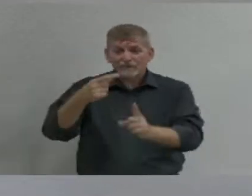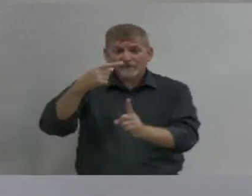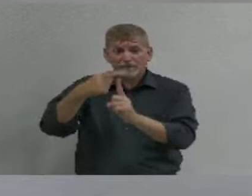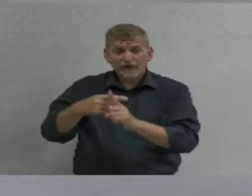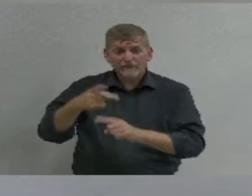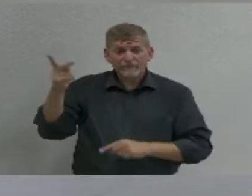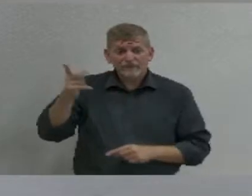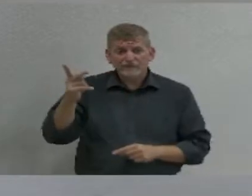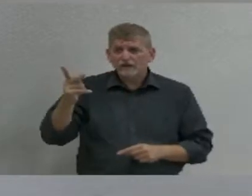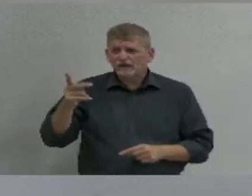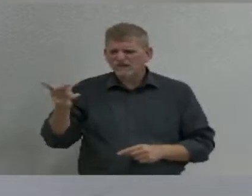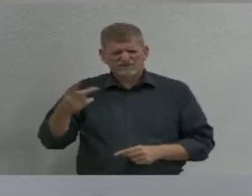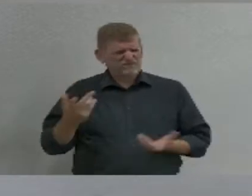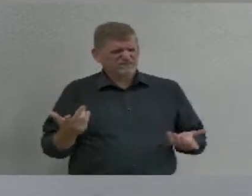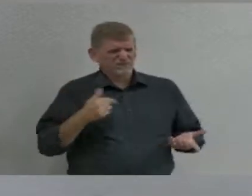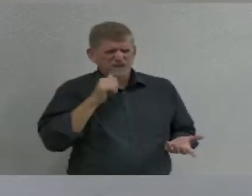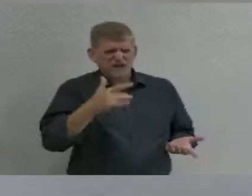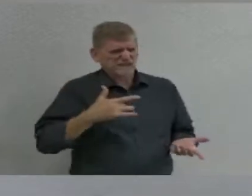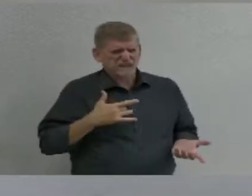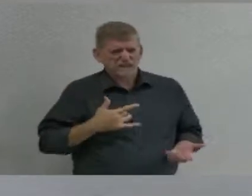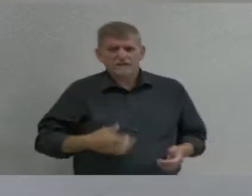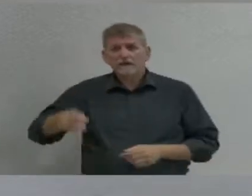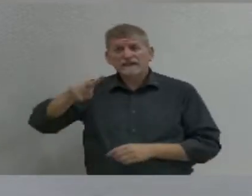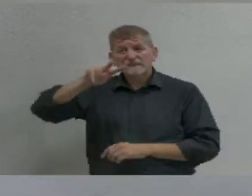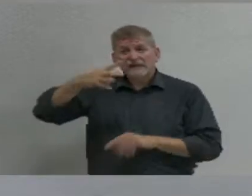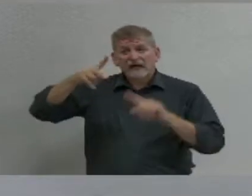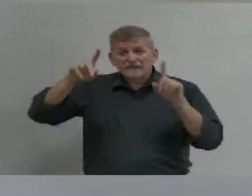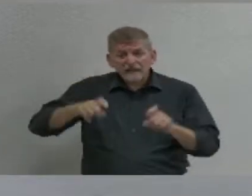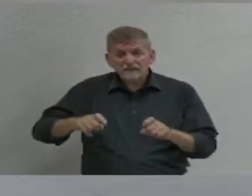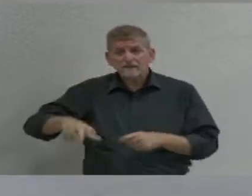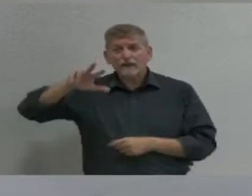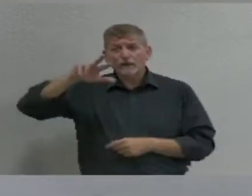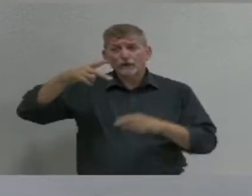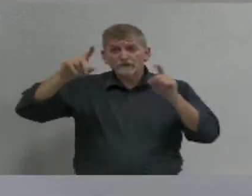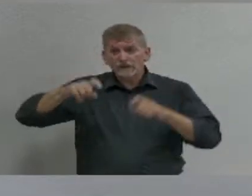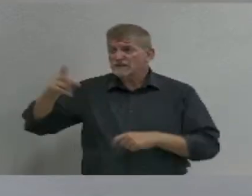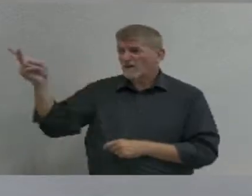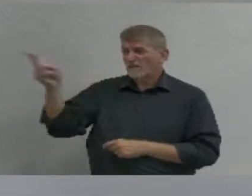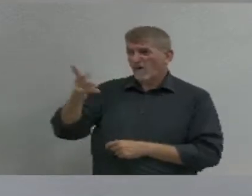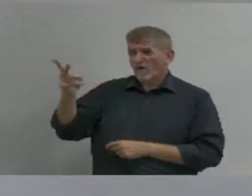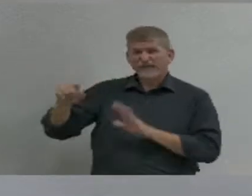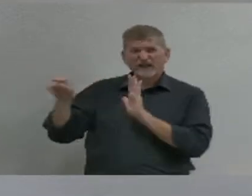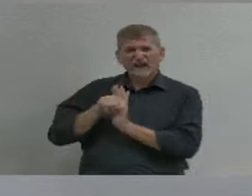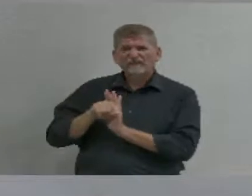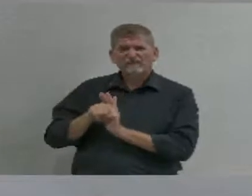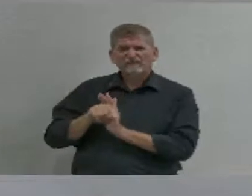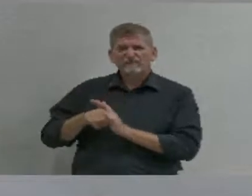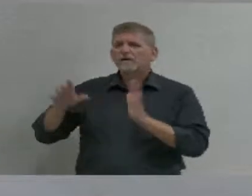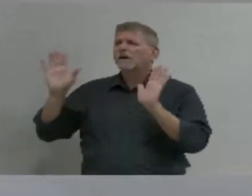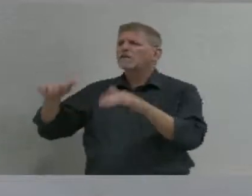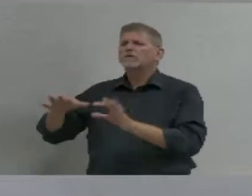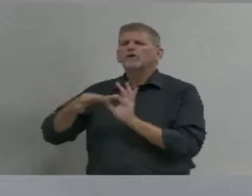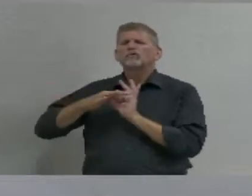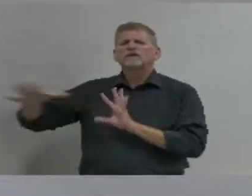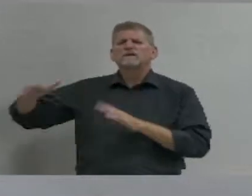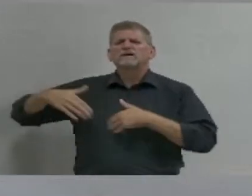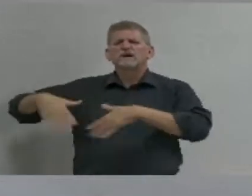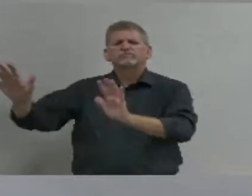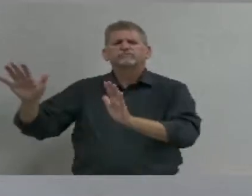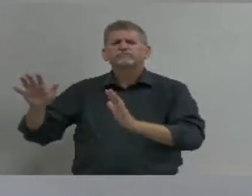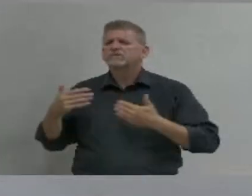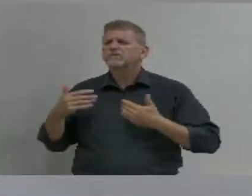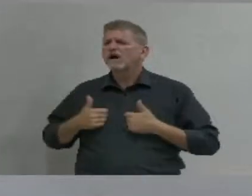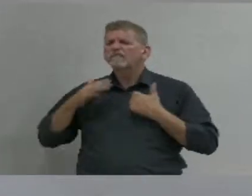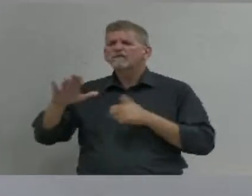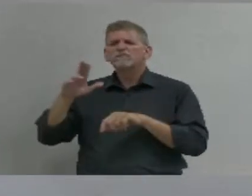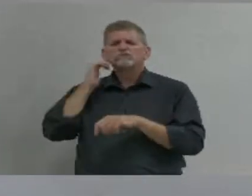Got a second and third test that were negative. They were back to doing the things they should do. So I think we need to be a little proactive here.